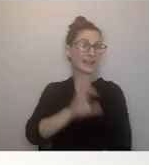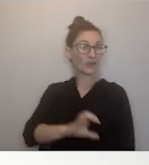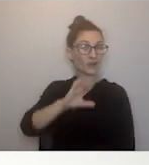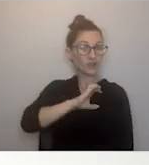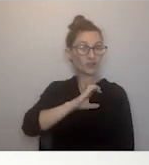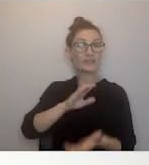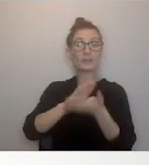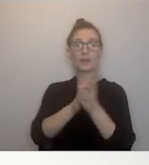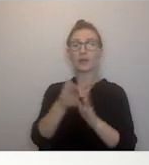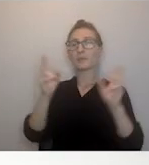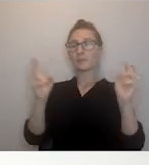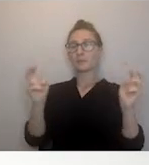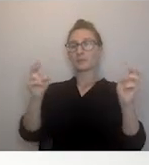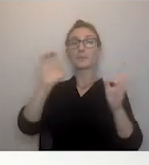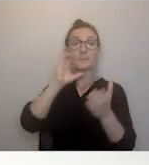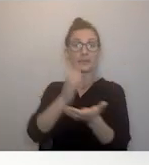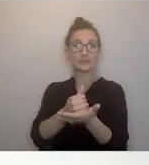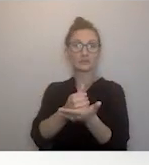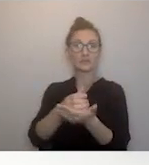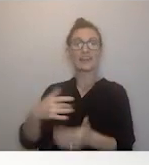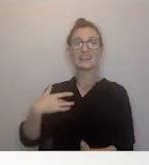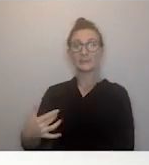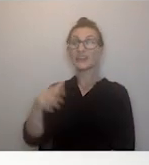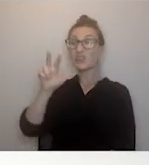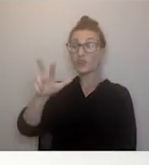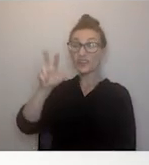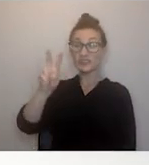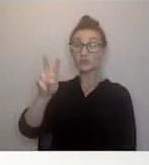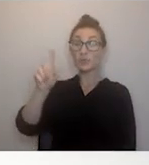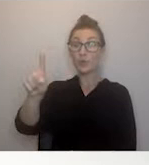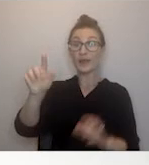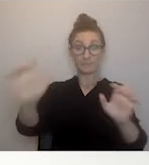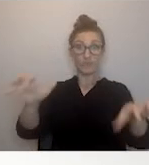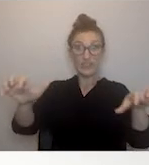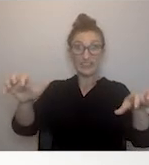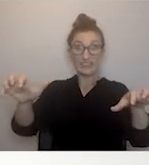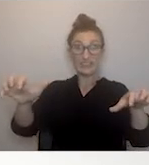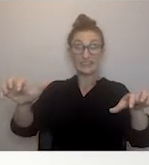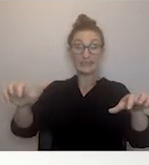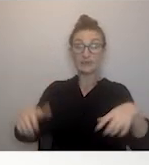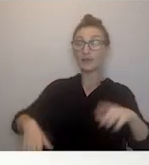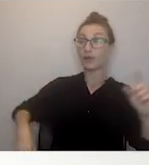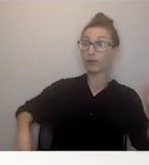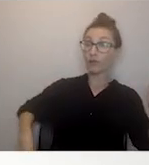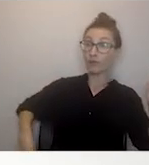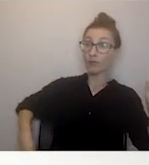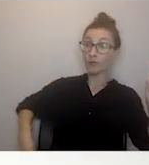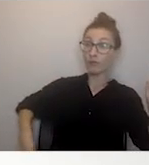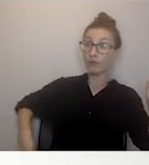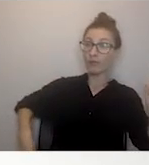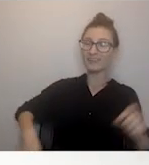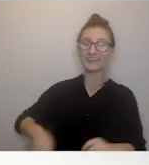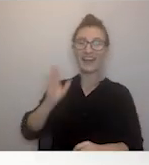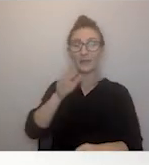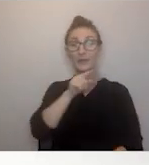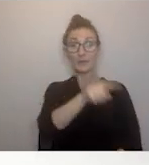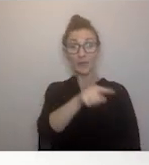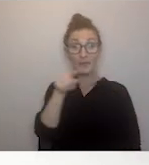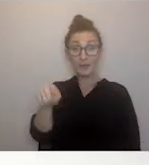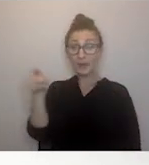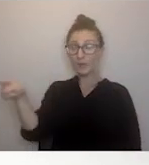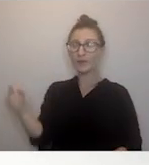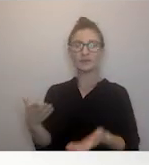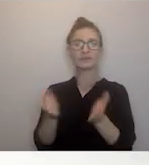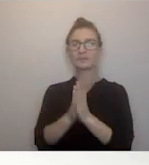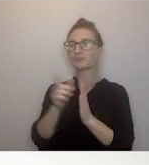assigning them individual characters, and you create a frozen picture. I generally do the 3, 2, 1, freeze, and then whatever that image is,